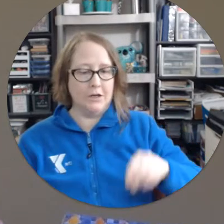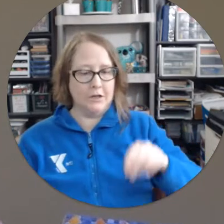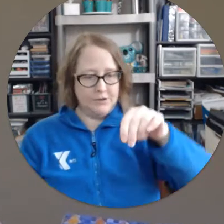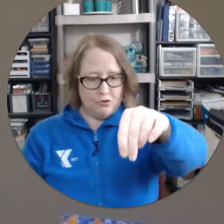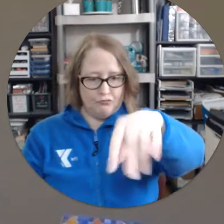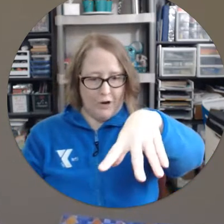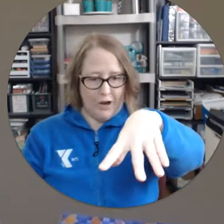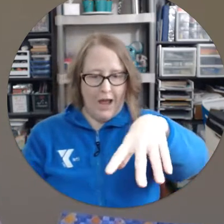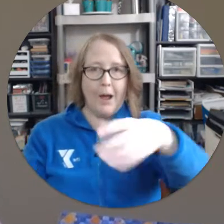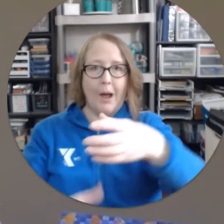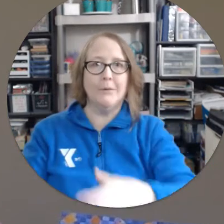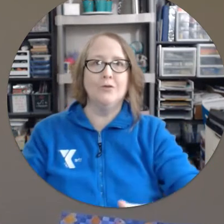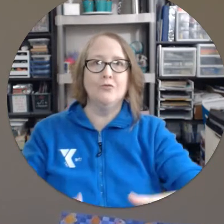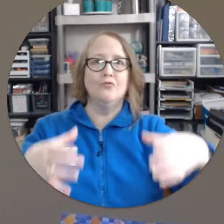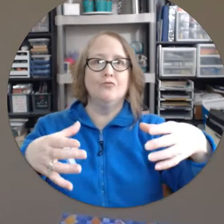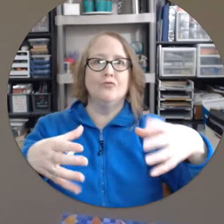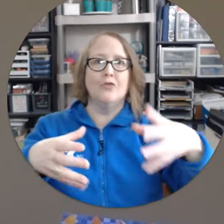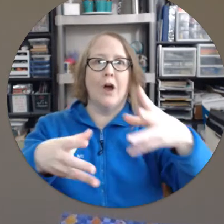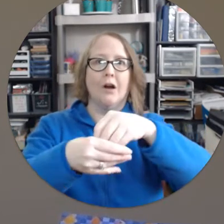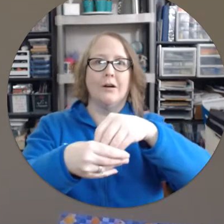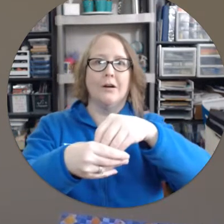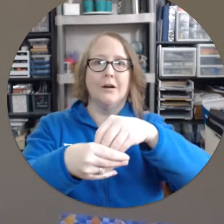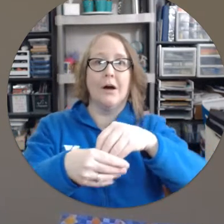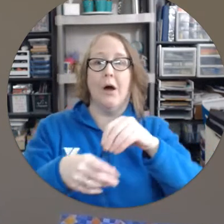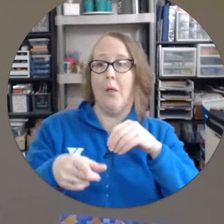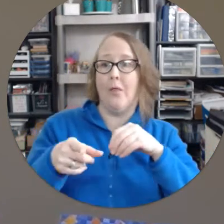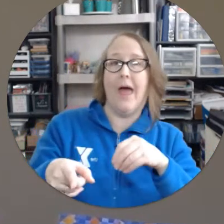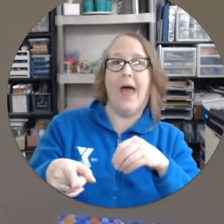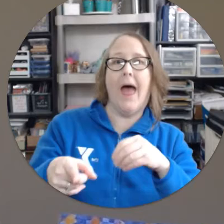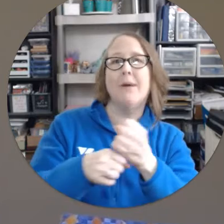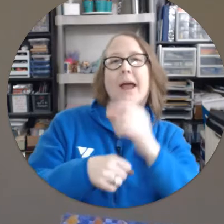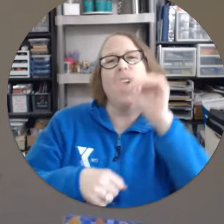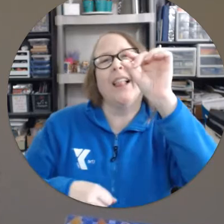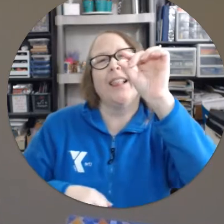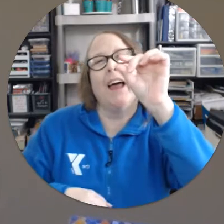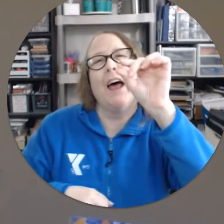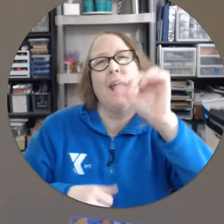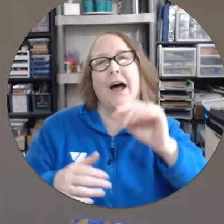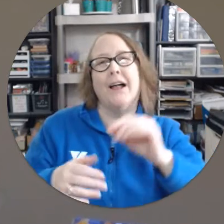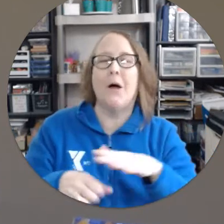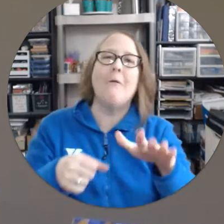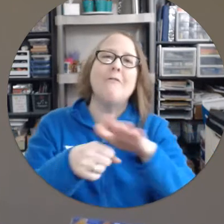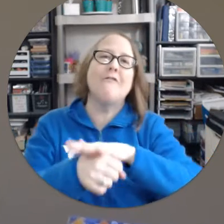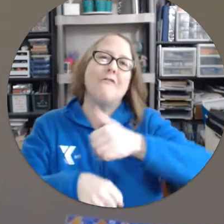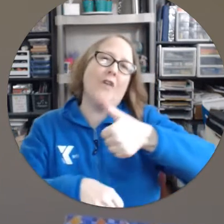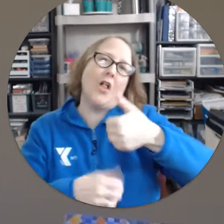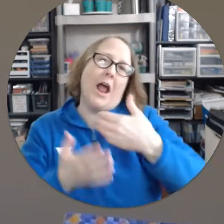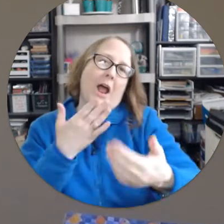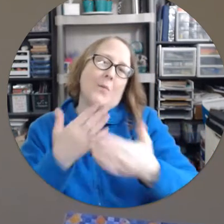jar. That will make it look a little fuller anyway,